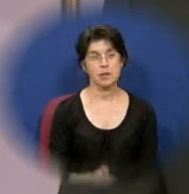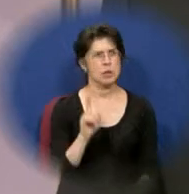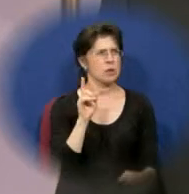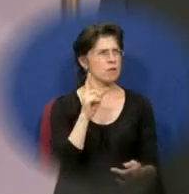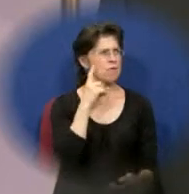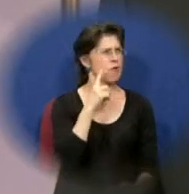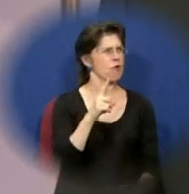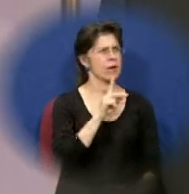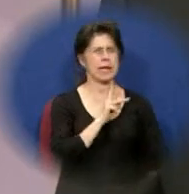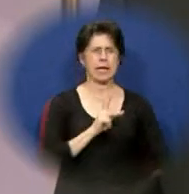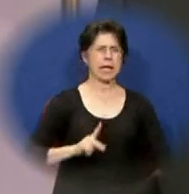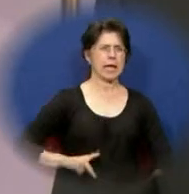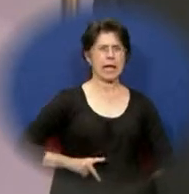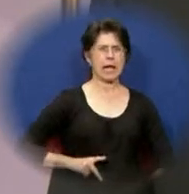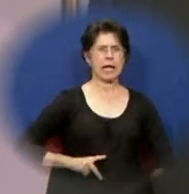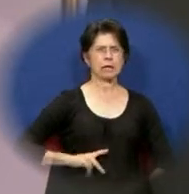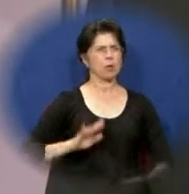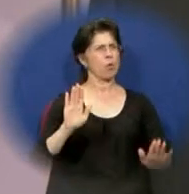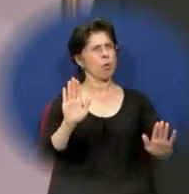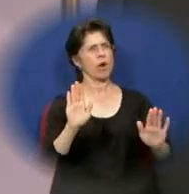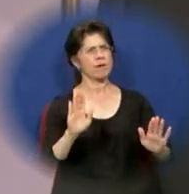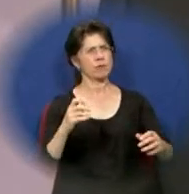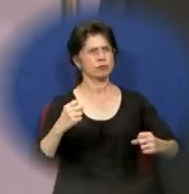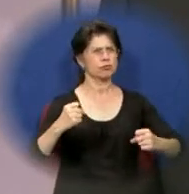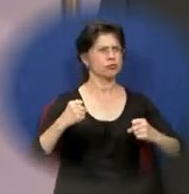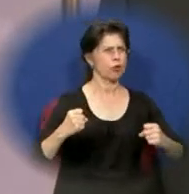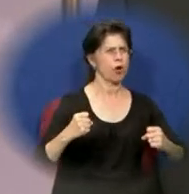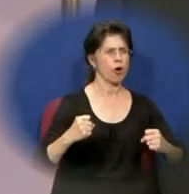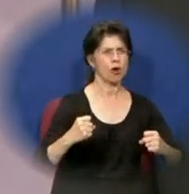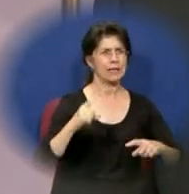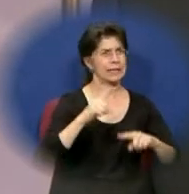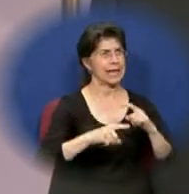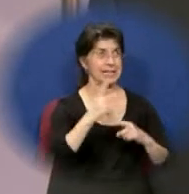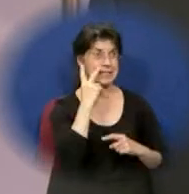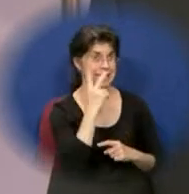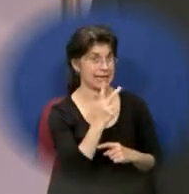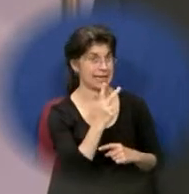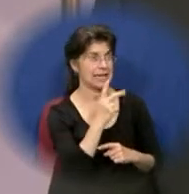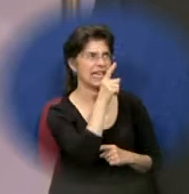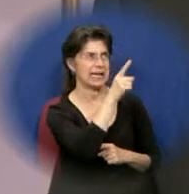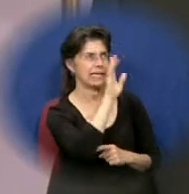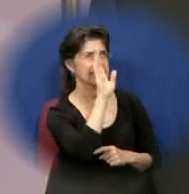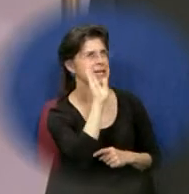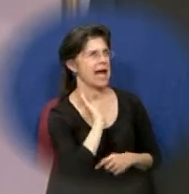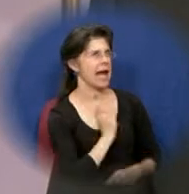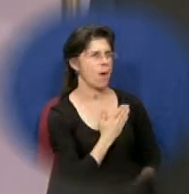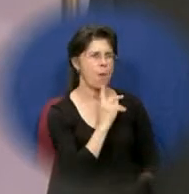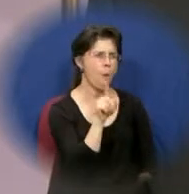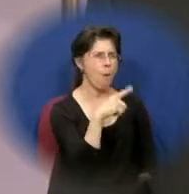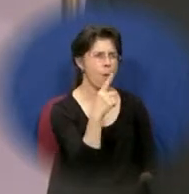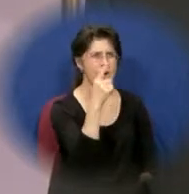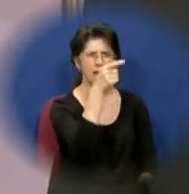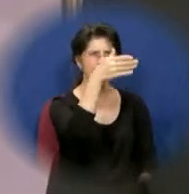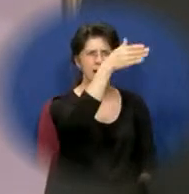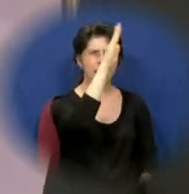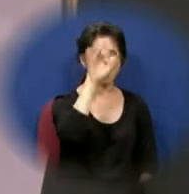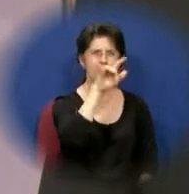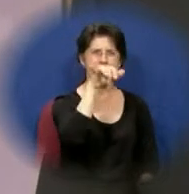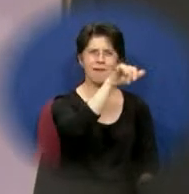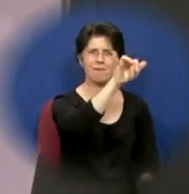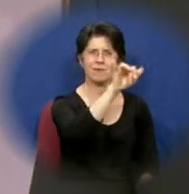ages, incorruptible, invisible, the only God, honor and glory forever and